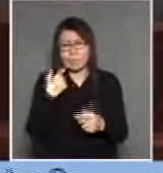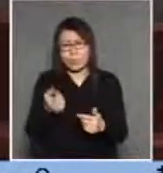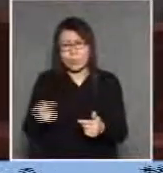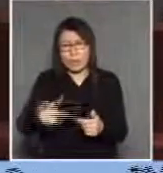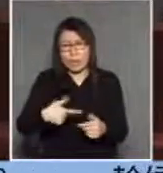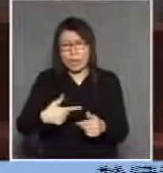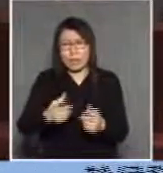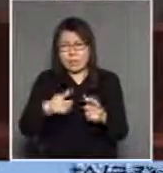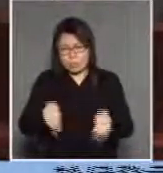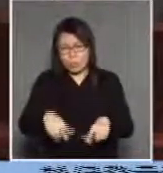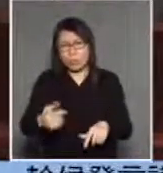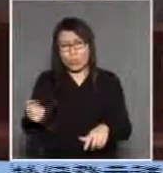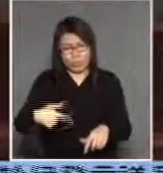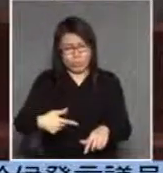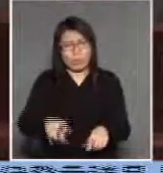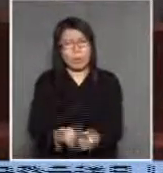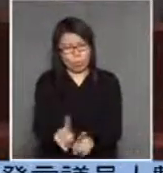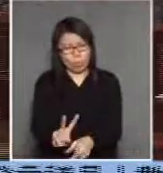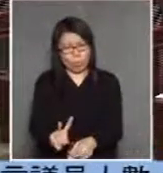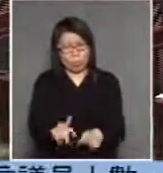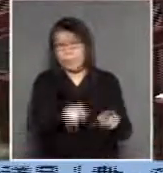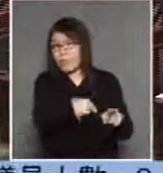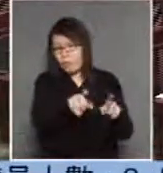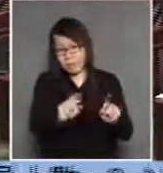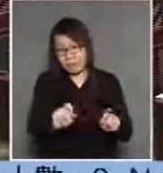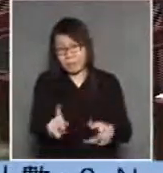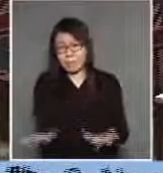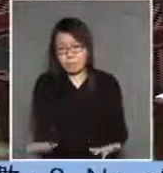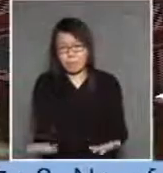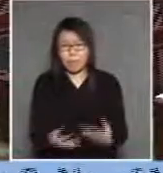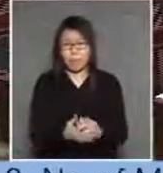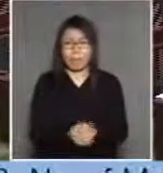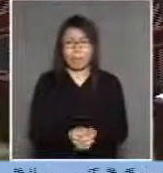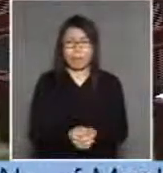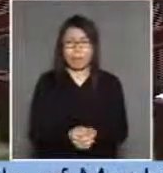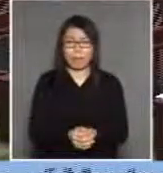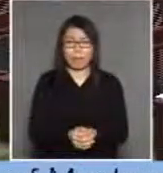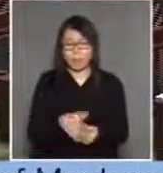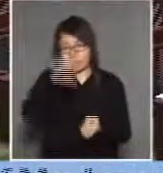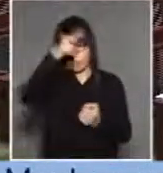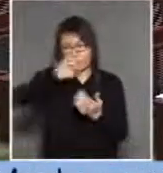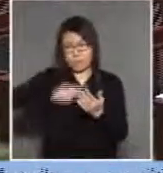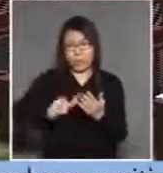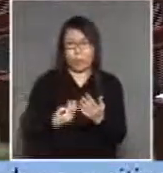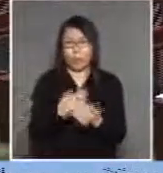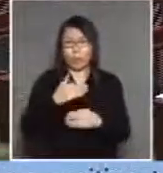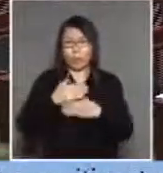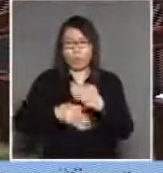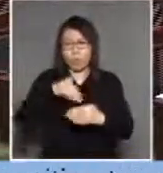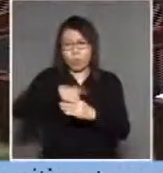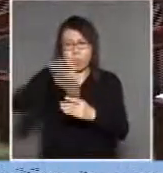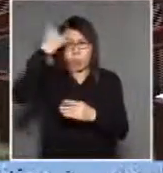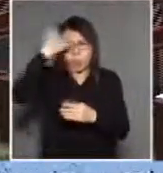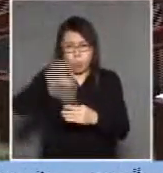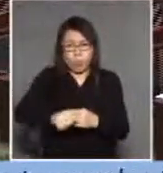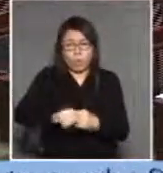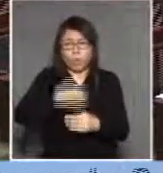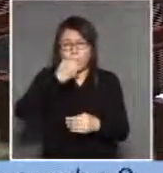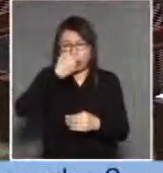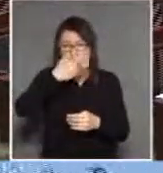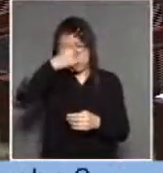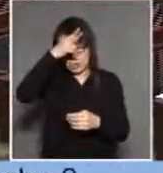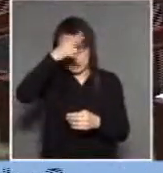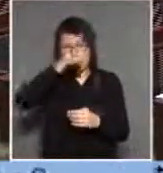more economic problems, higher unemployment rates. How can you explain that? Now, the political